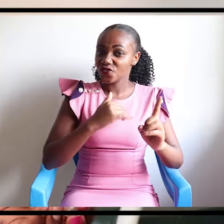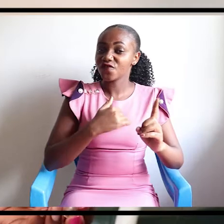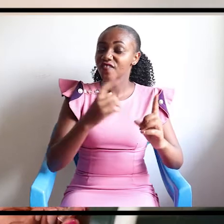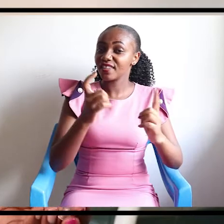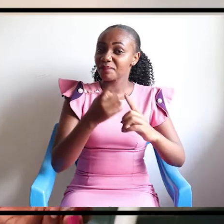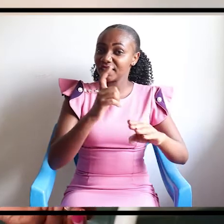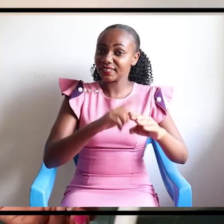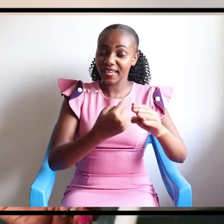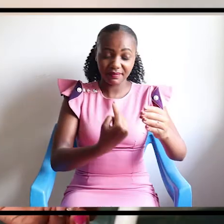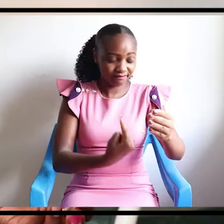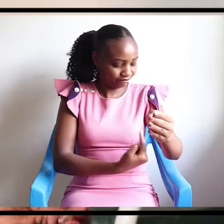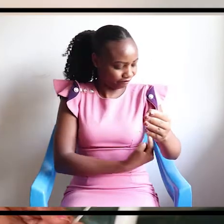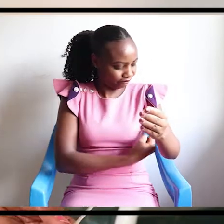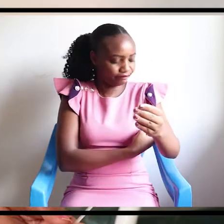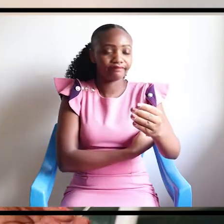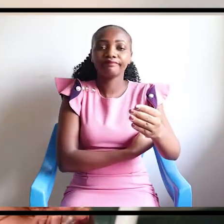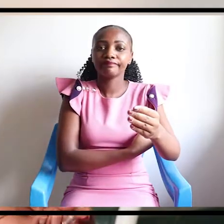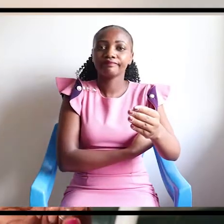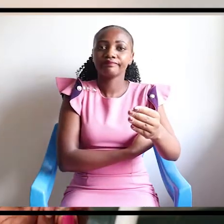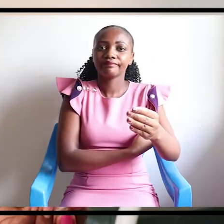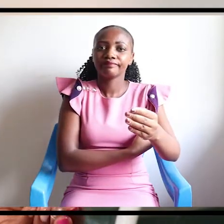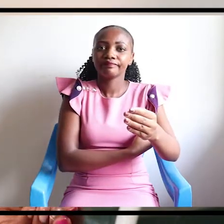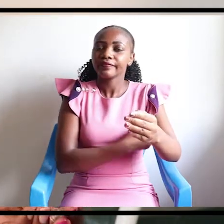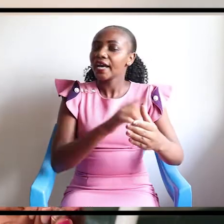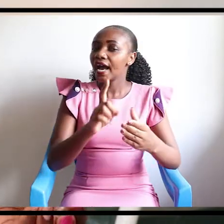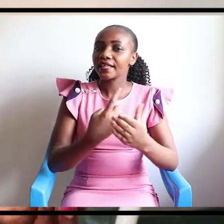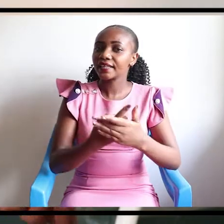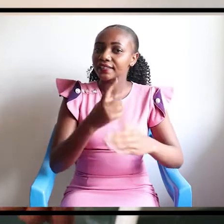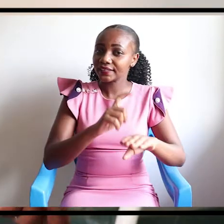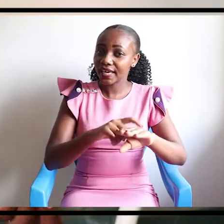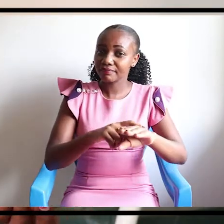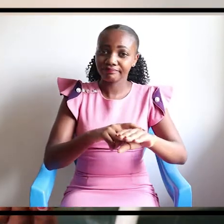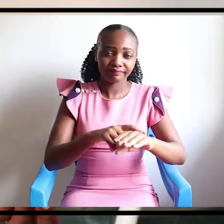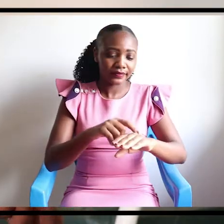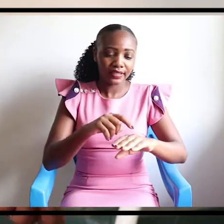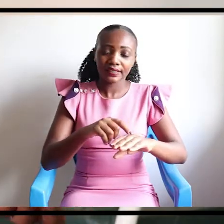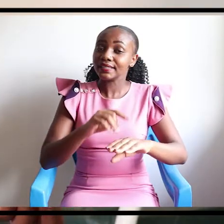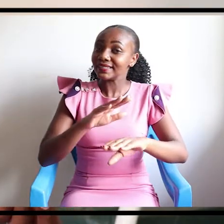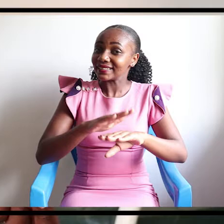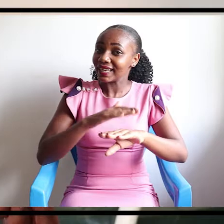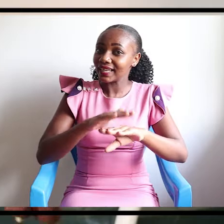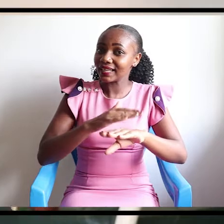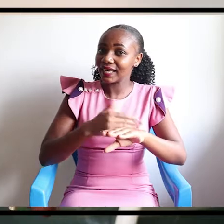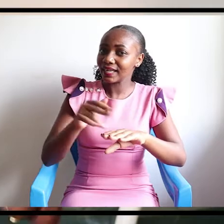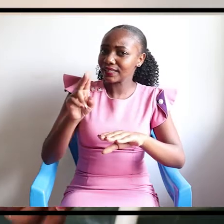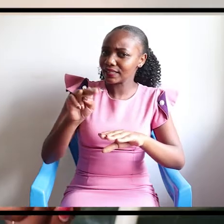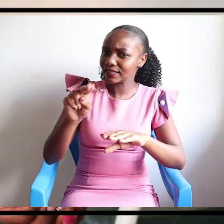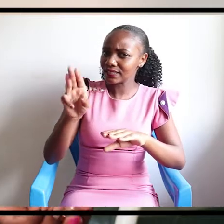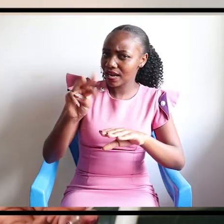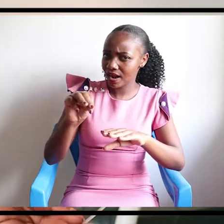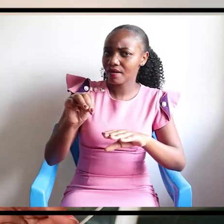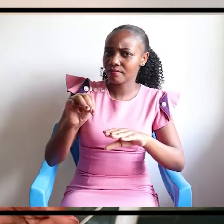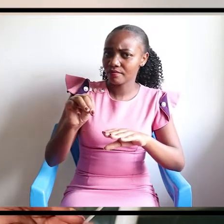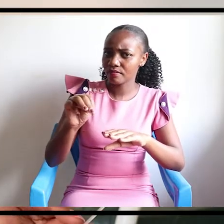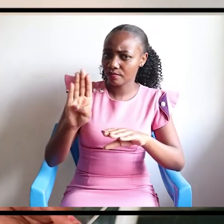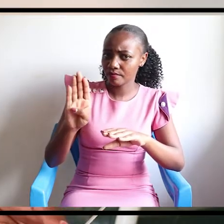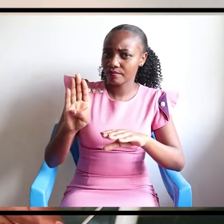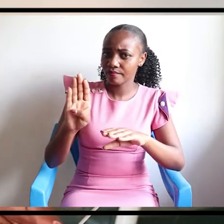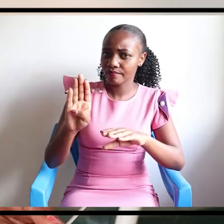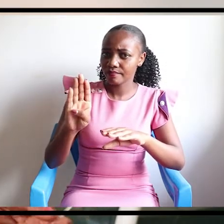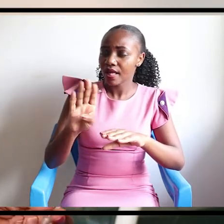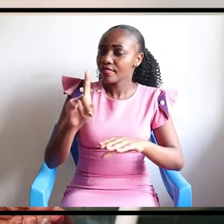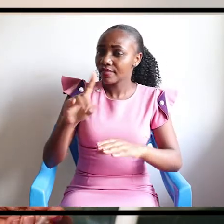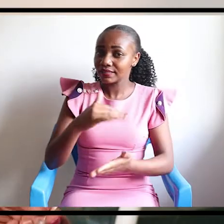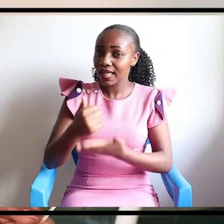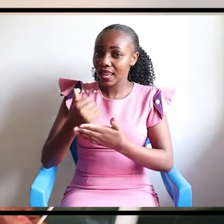injection to get the skin numbed. The moment the skin has been numbed, these gadget is only to lead me inside your